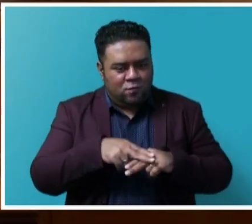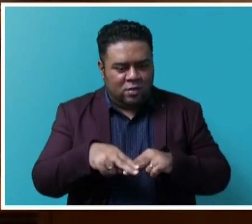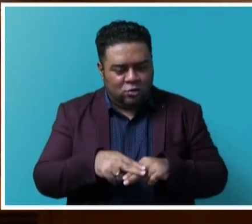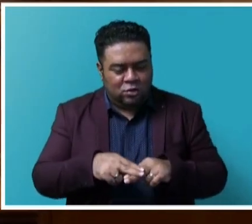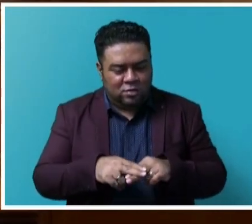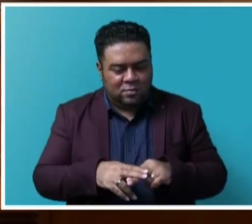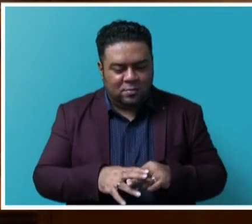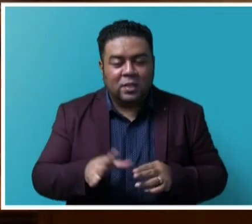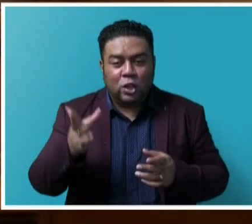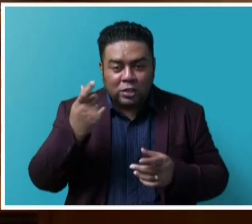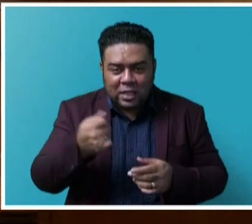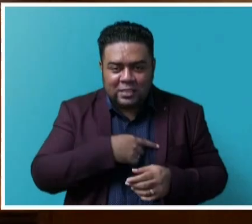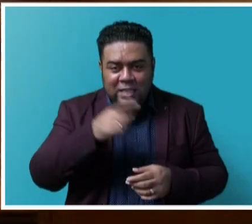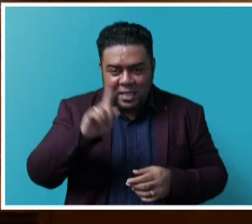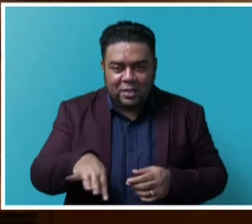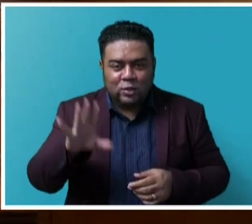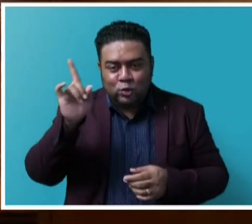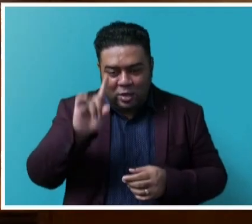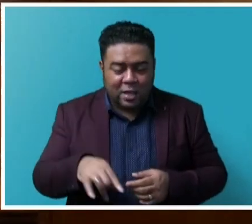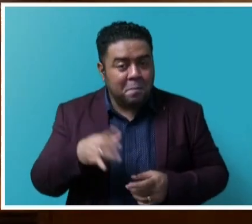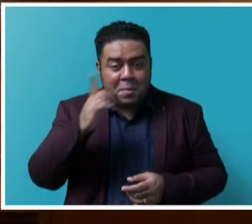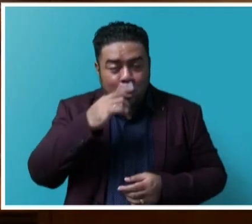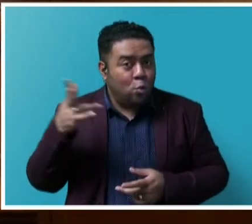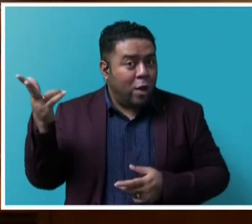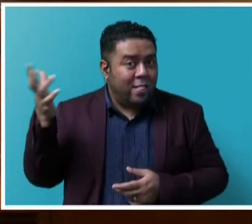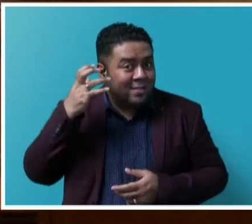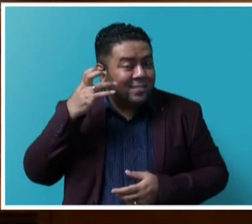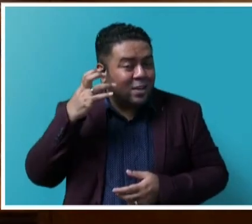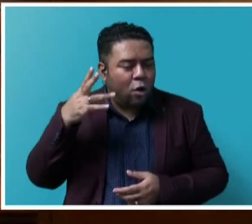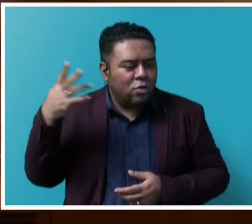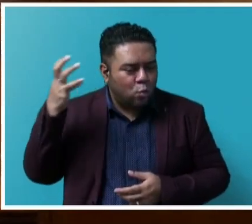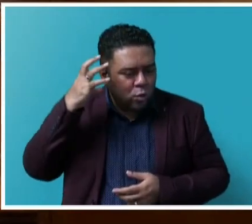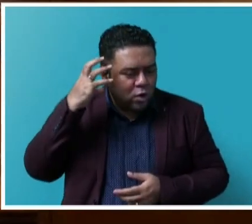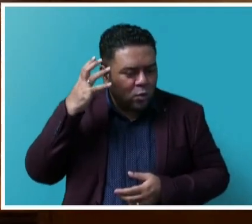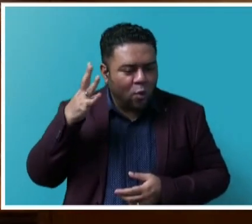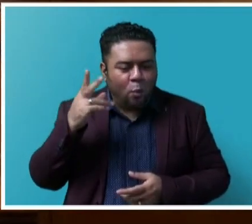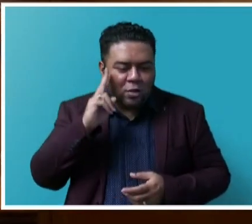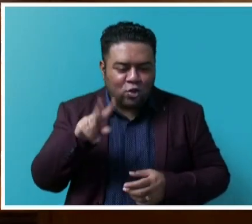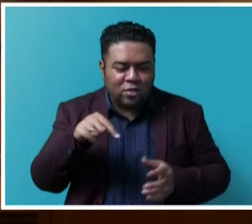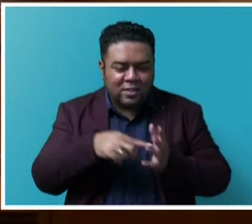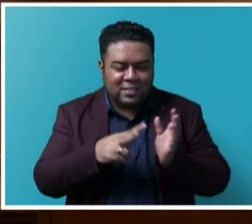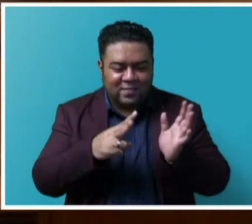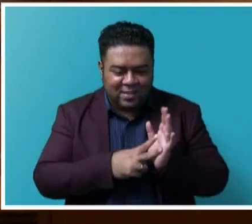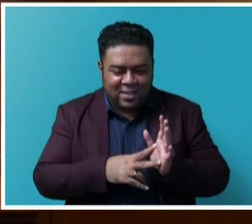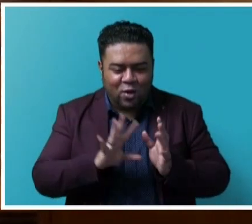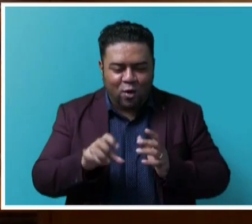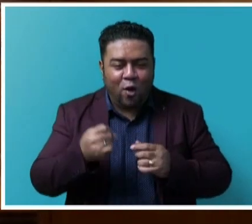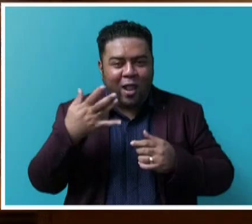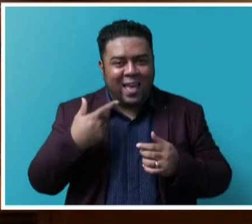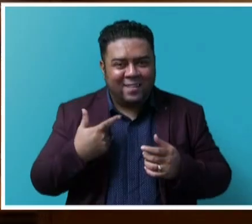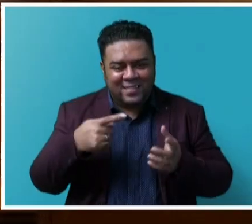here today, including those listening in on the radio or watching on television or live stream,